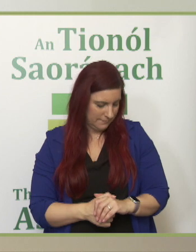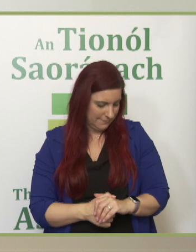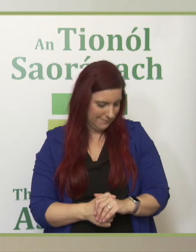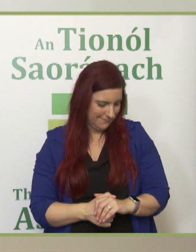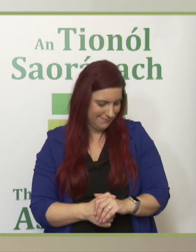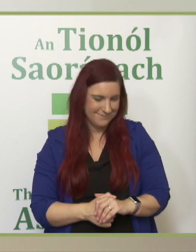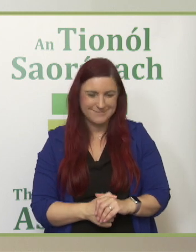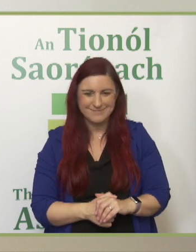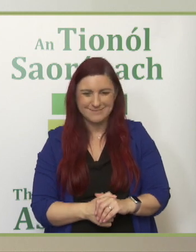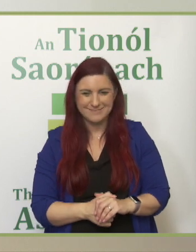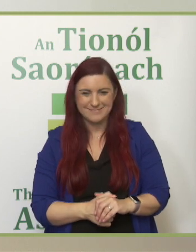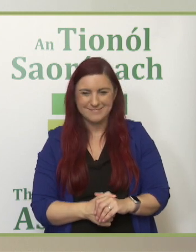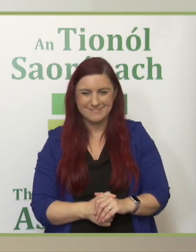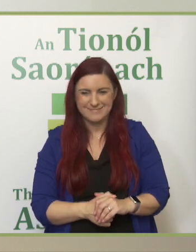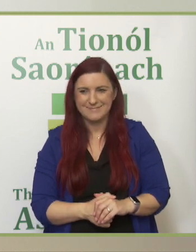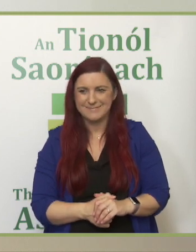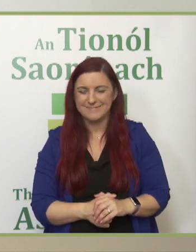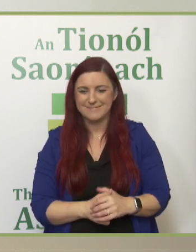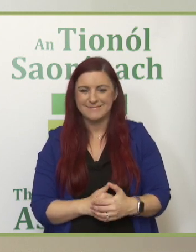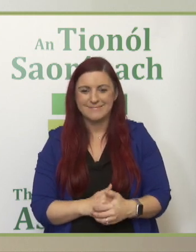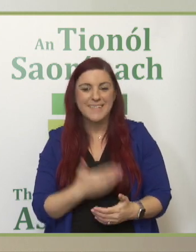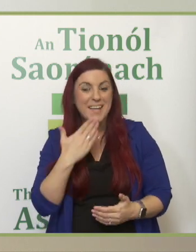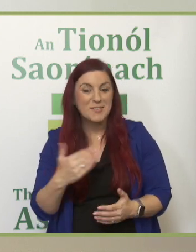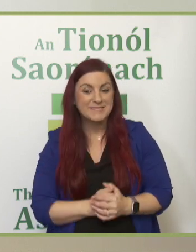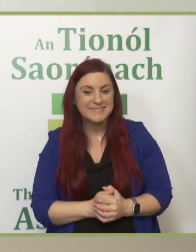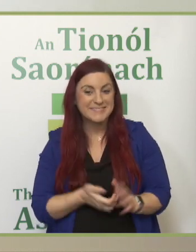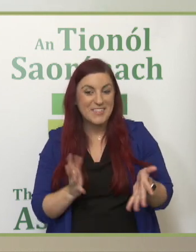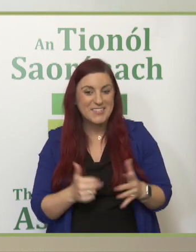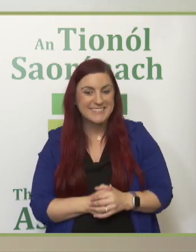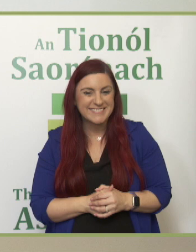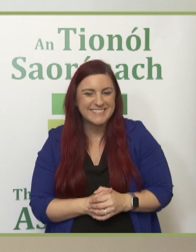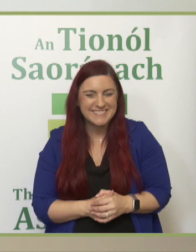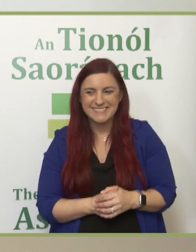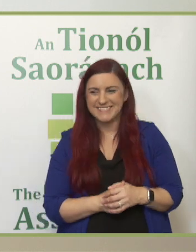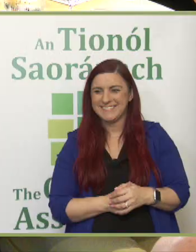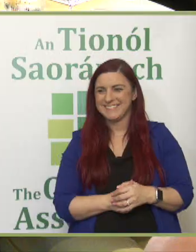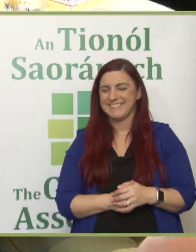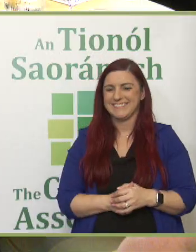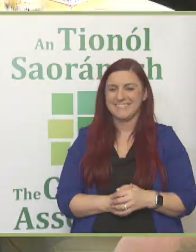sustainable drug policy respectful of human rights. Thank you very much.